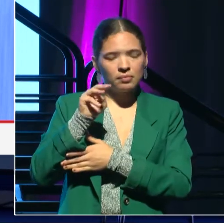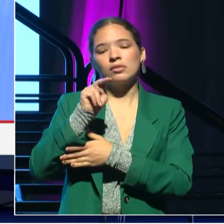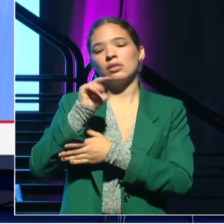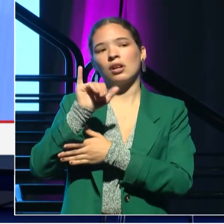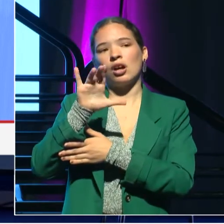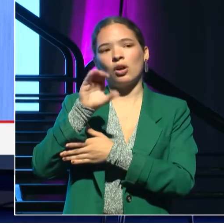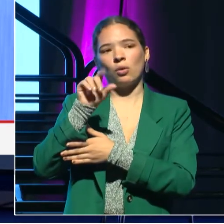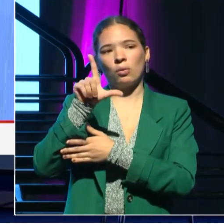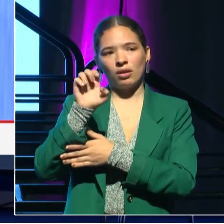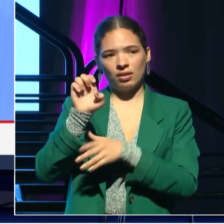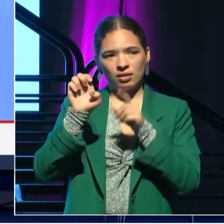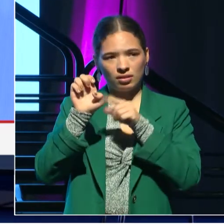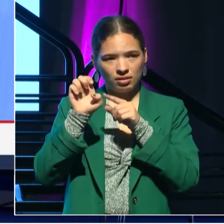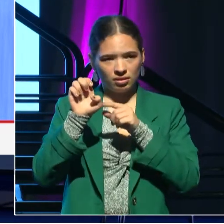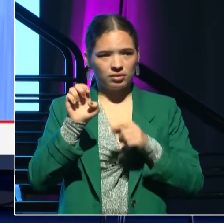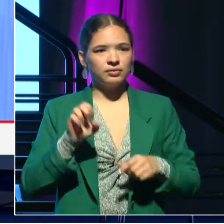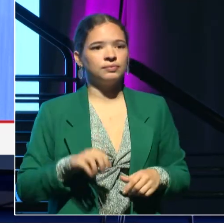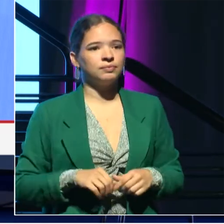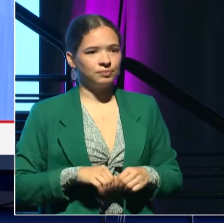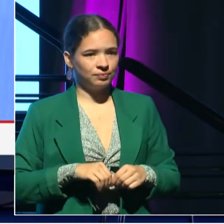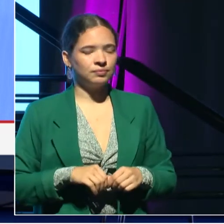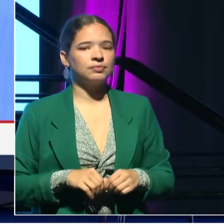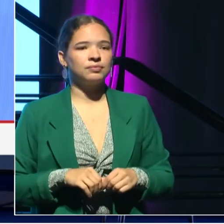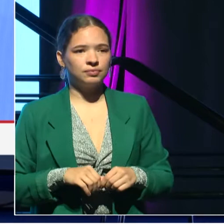Congressional Black Caucus Foundation.